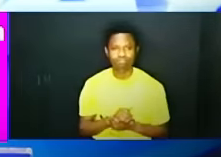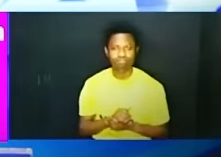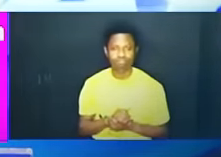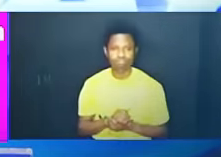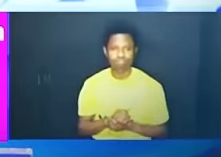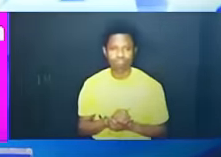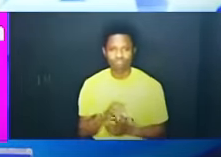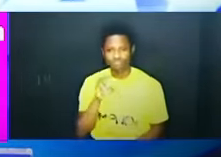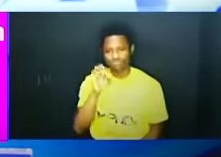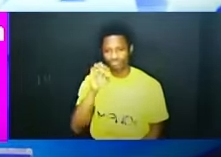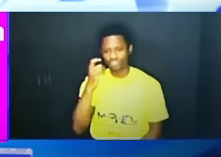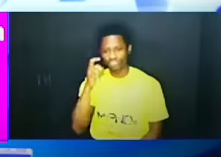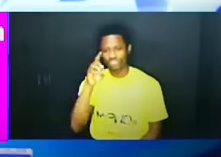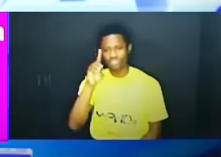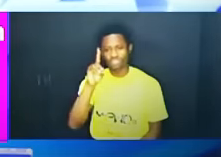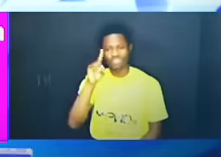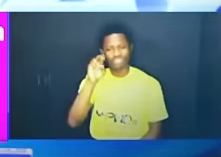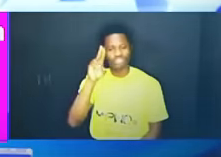24 and 5.